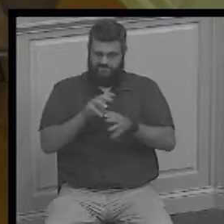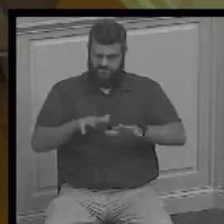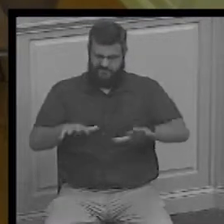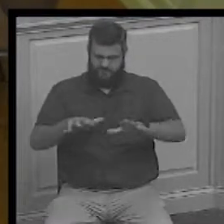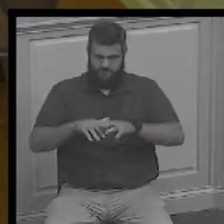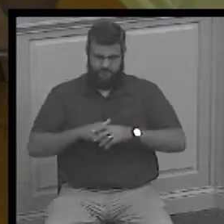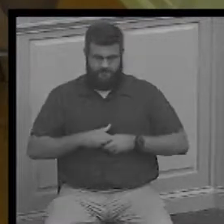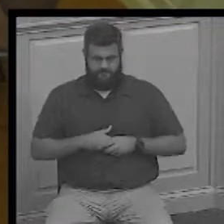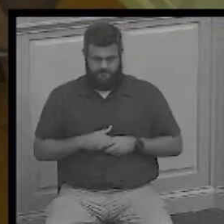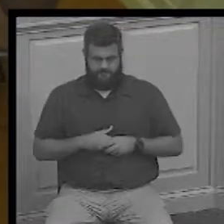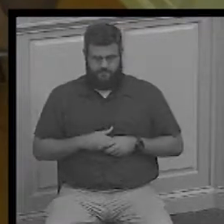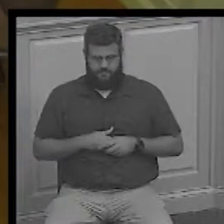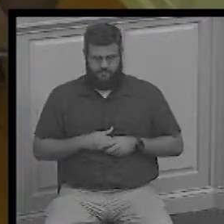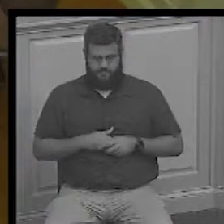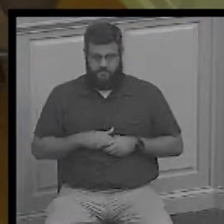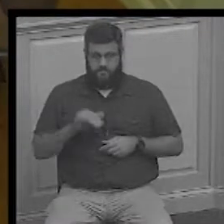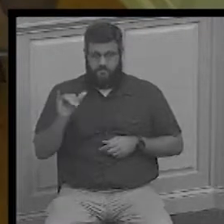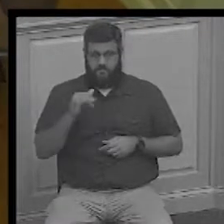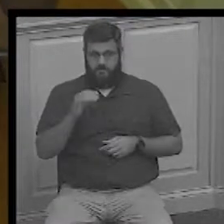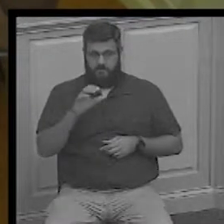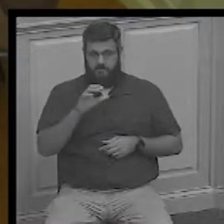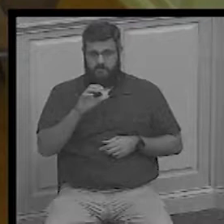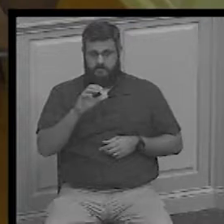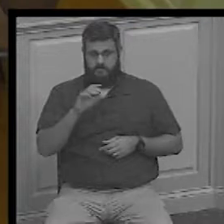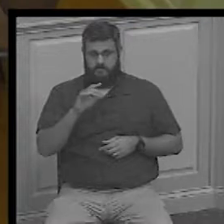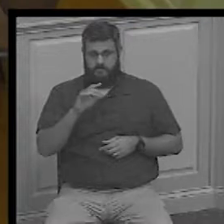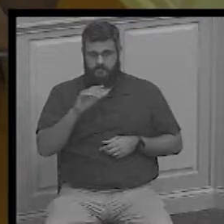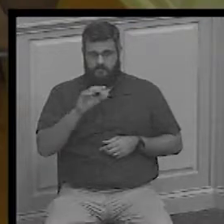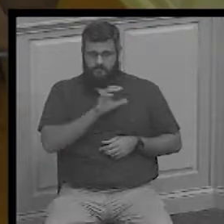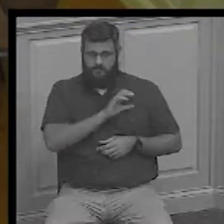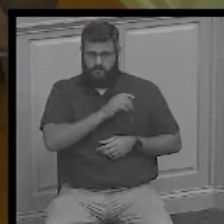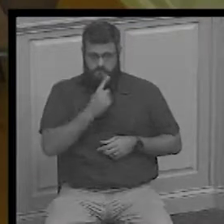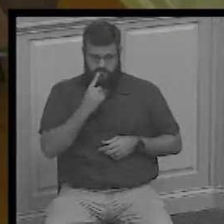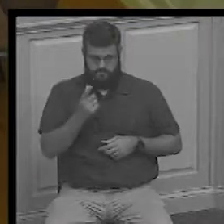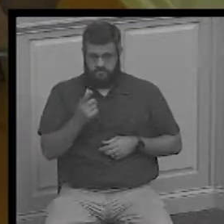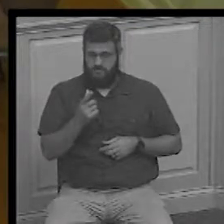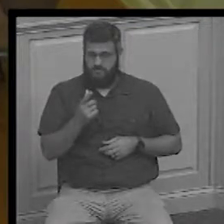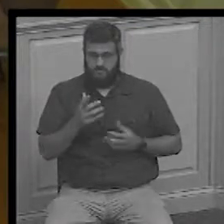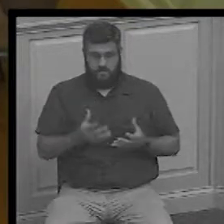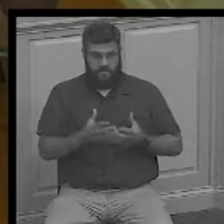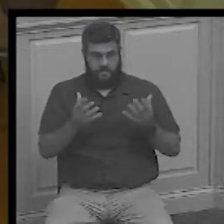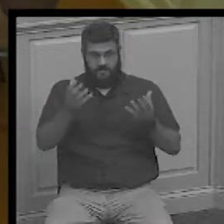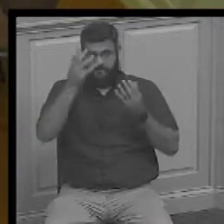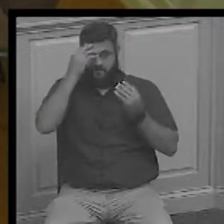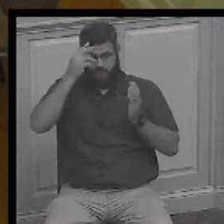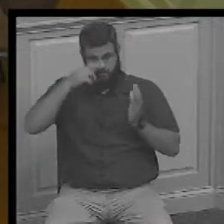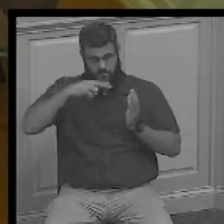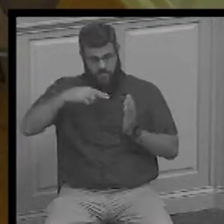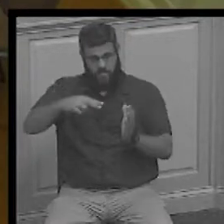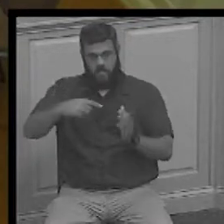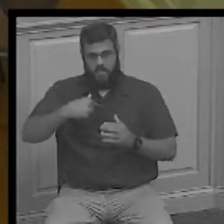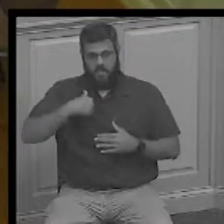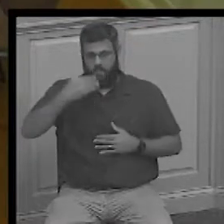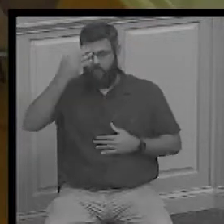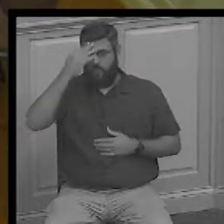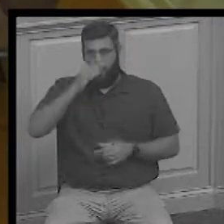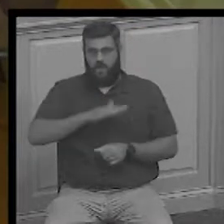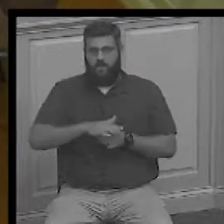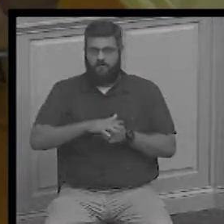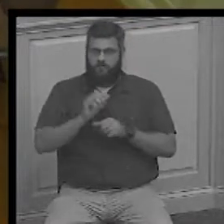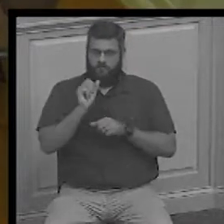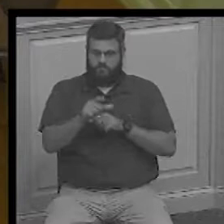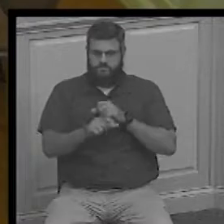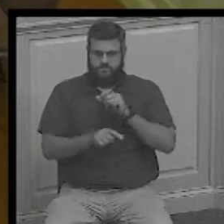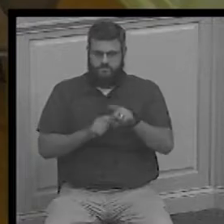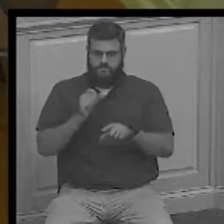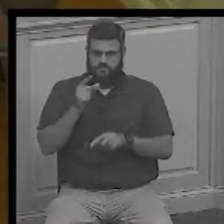Artificial. You know, like I said, it's just a lot of material to Yeah. cover, and I probably don't know enough to ask the questions I need to ask